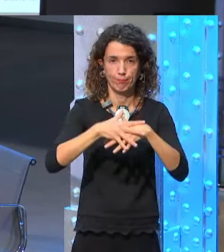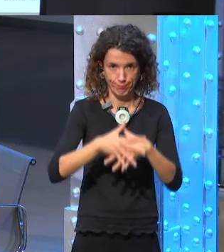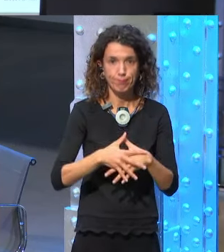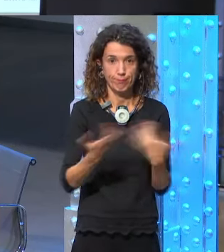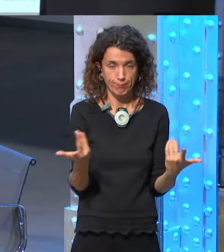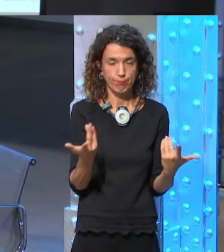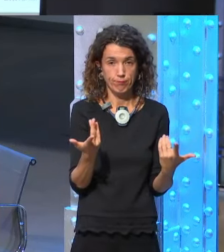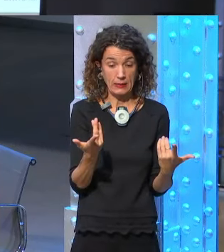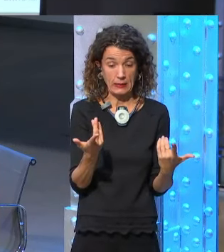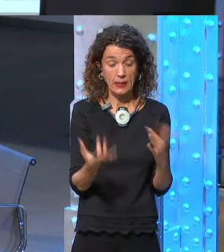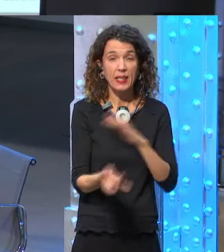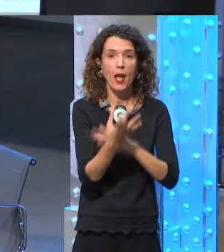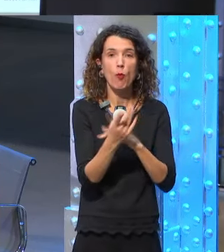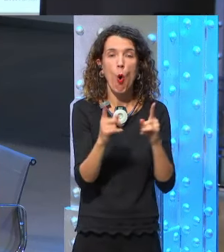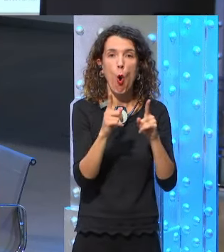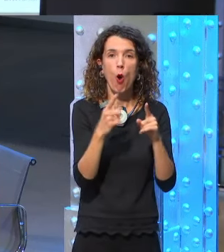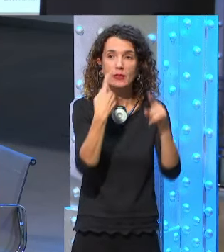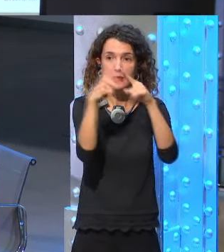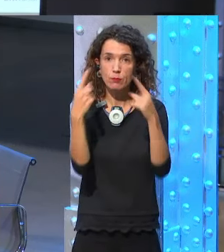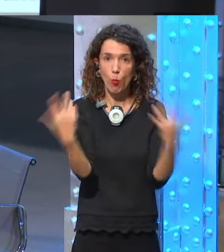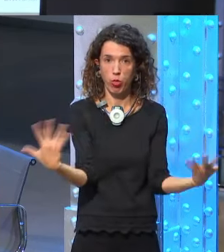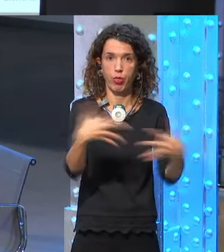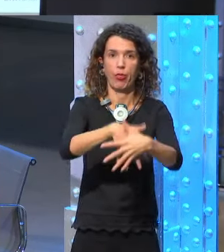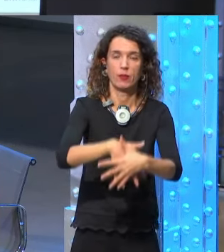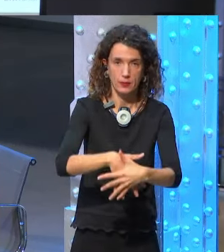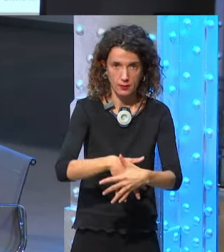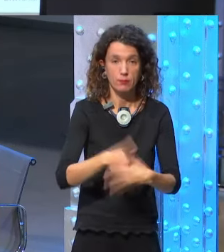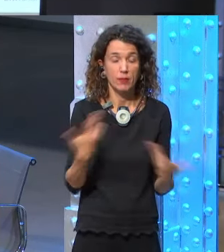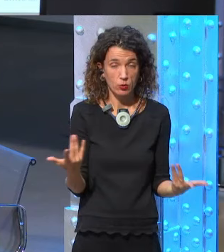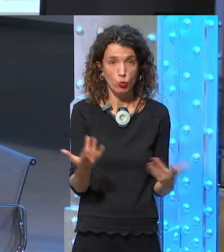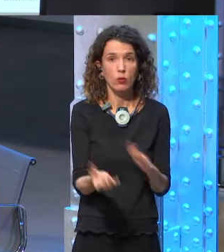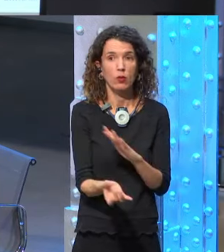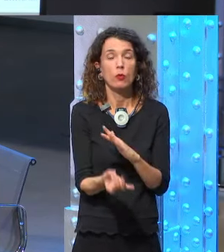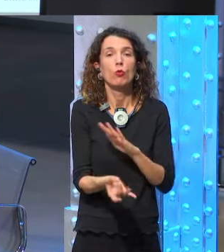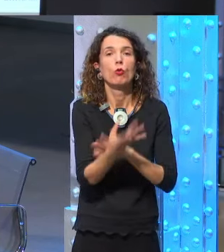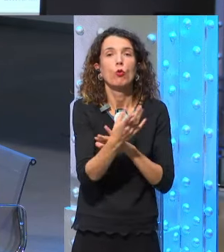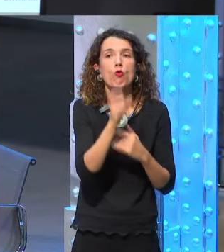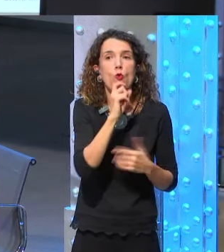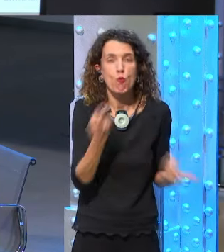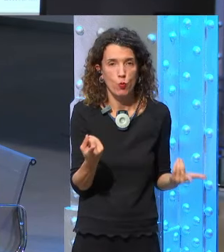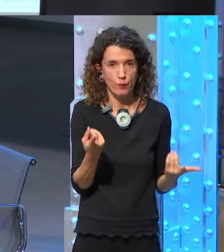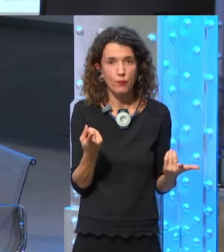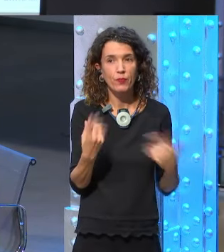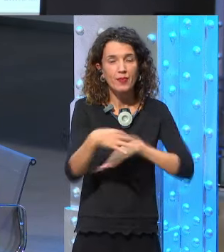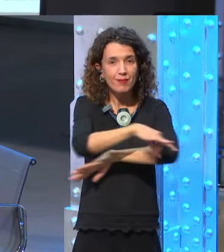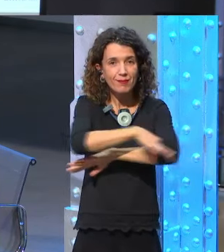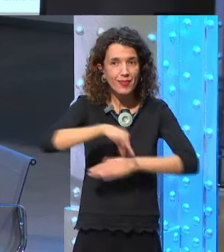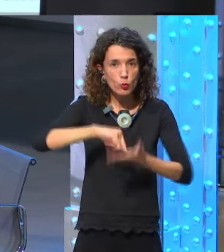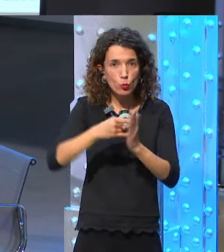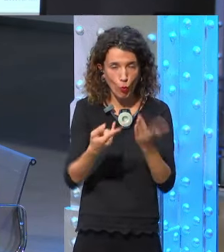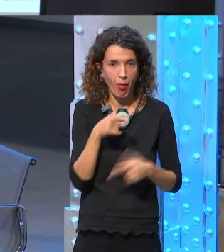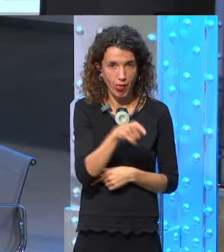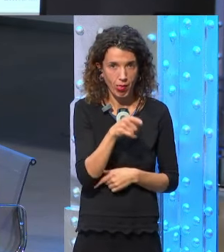those processes, and this will express itself in architectural terms. So if you look at the picture, is this a concrete wall?